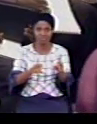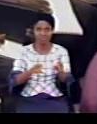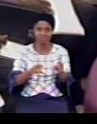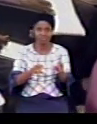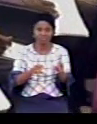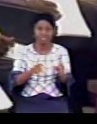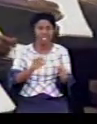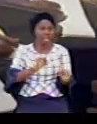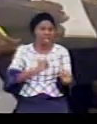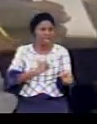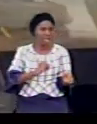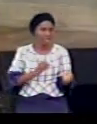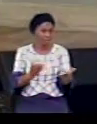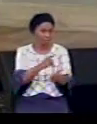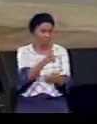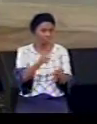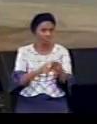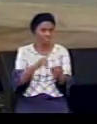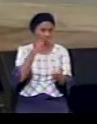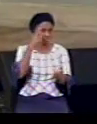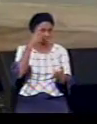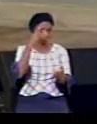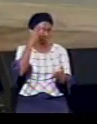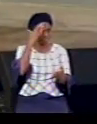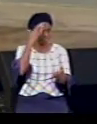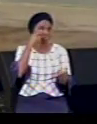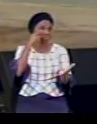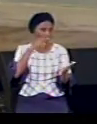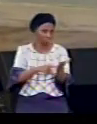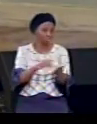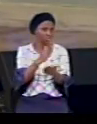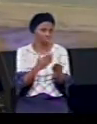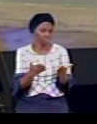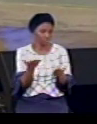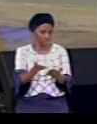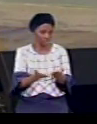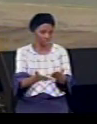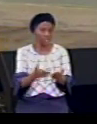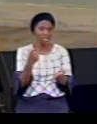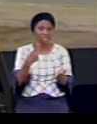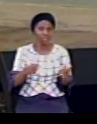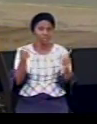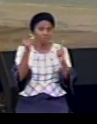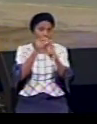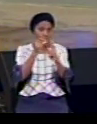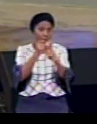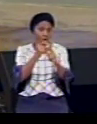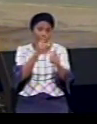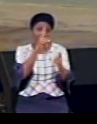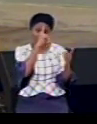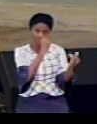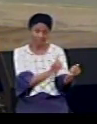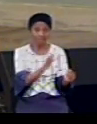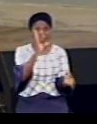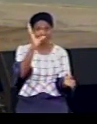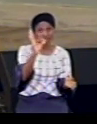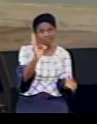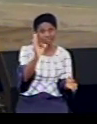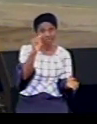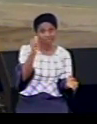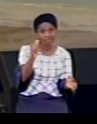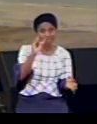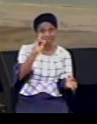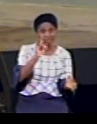to notice something here. The word faith. the word faith.